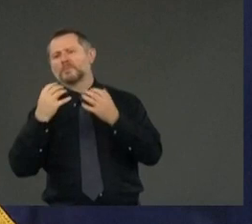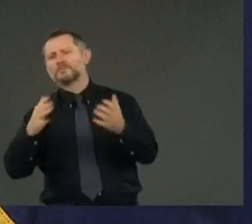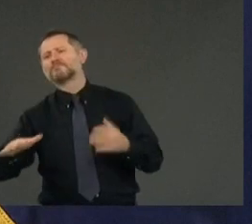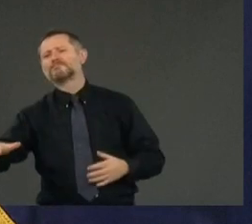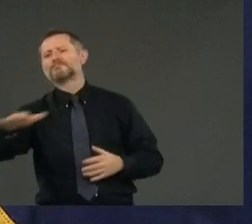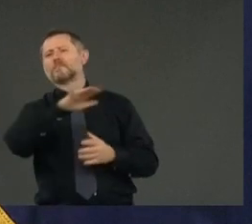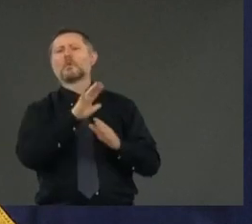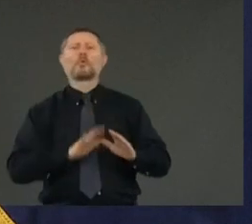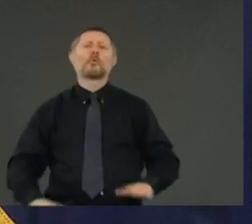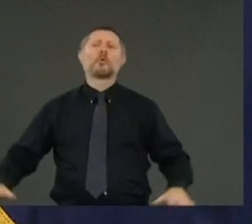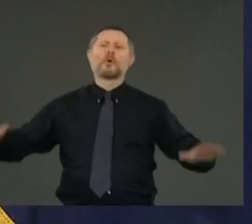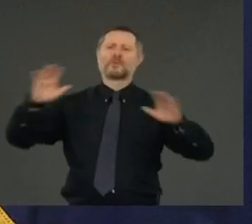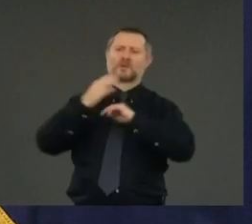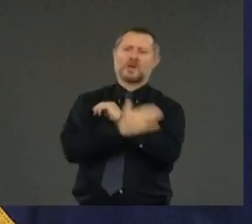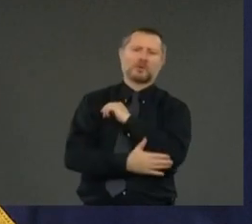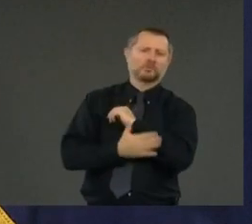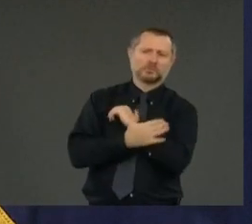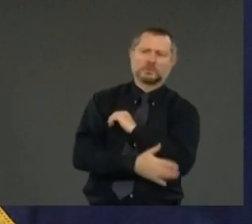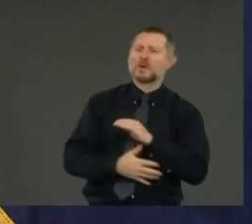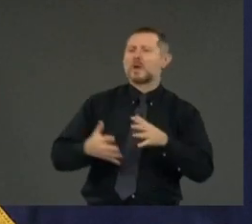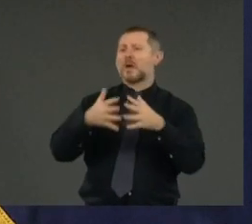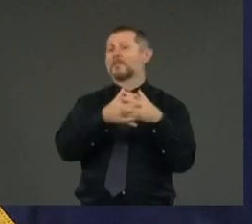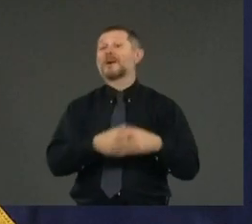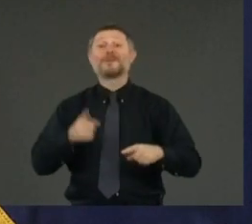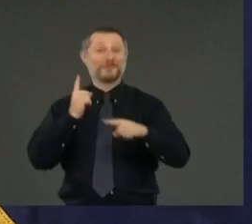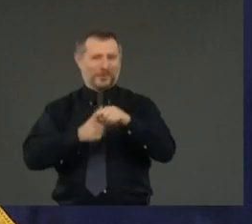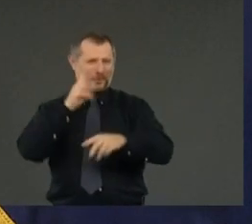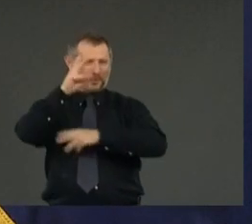all across the world. I get emails from countries,